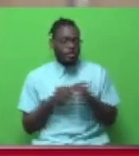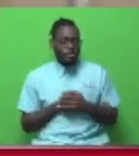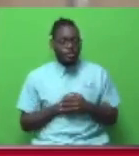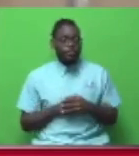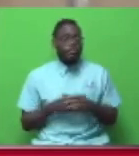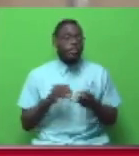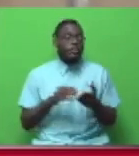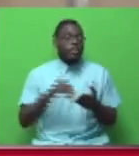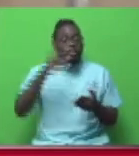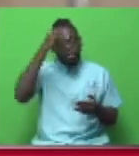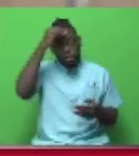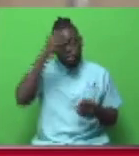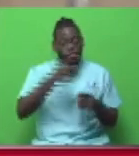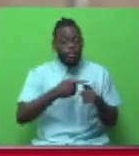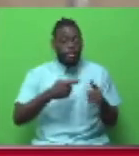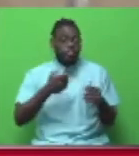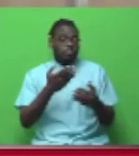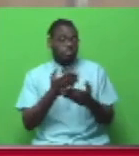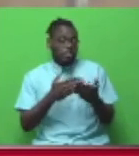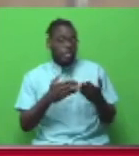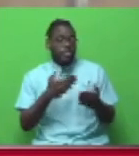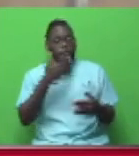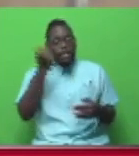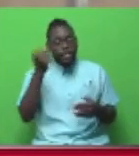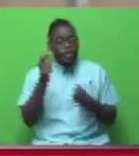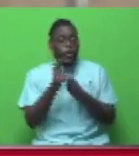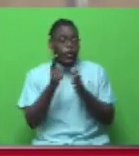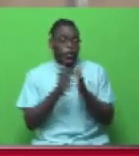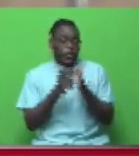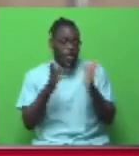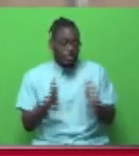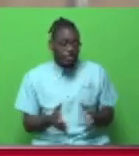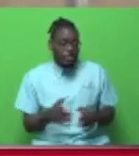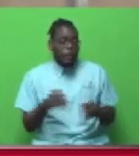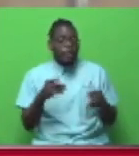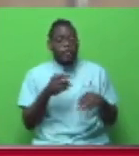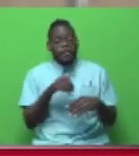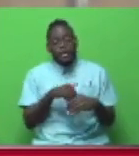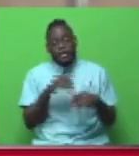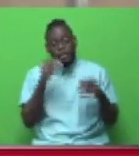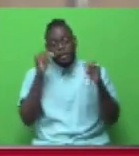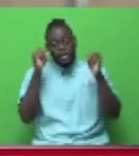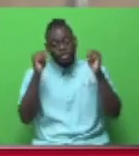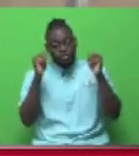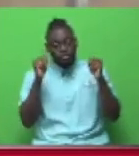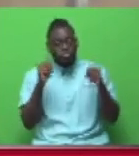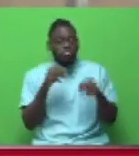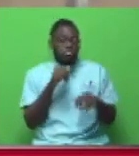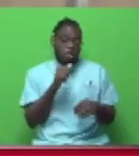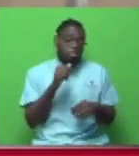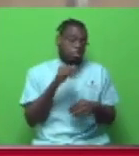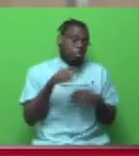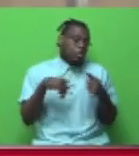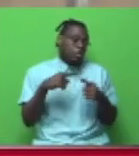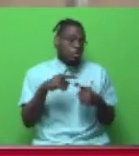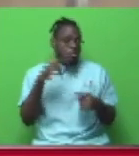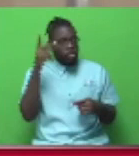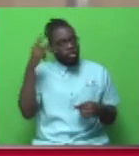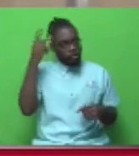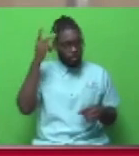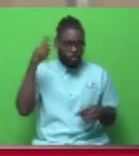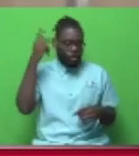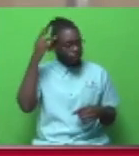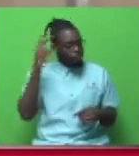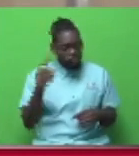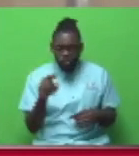from some of the best lawyers that exist at that ministry. Again, apolitical lawyers, politicals who are not politically associated